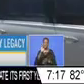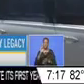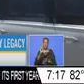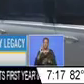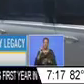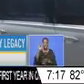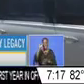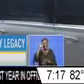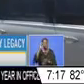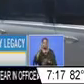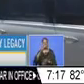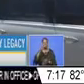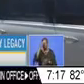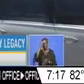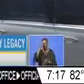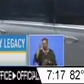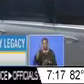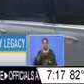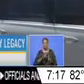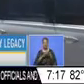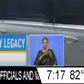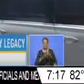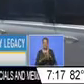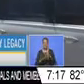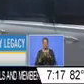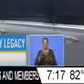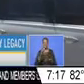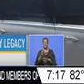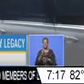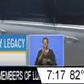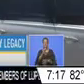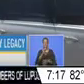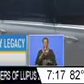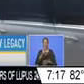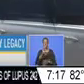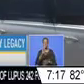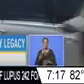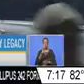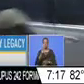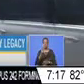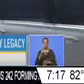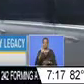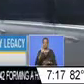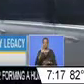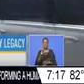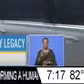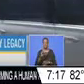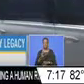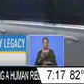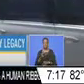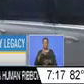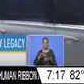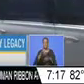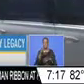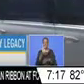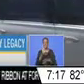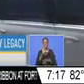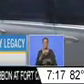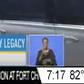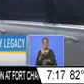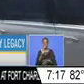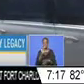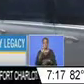grandfather, represented the Turks when it was a part of the Bahamas since 1836. So it's quite a tradition, and you know, it's